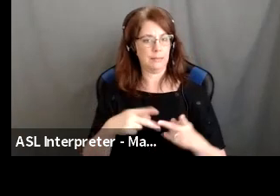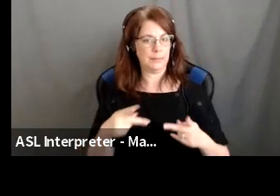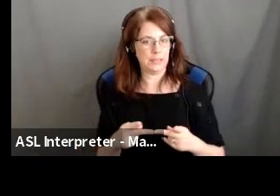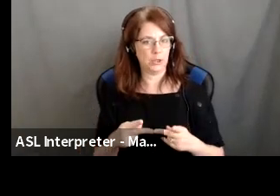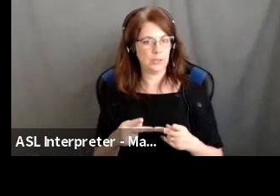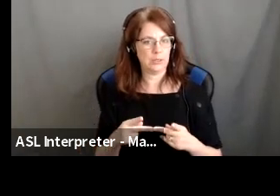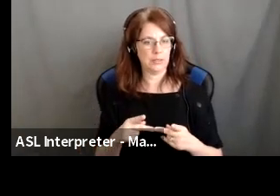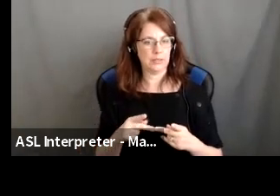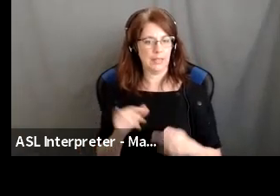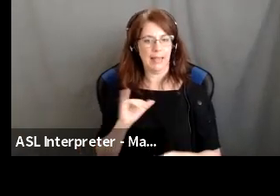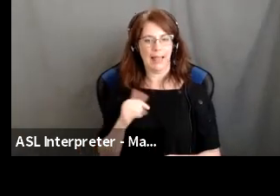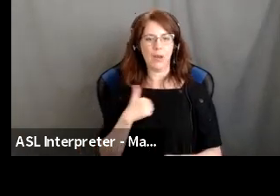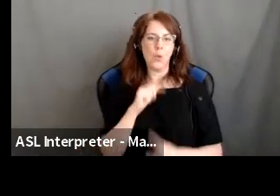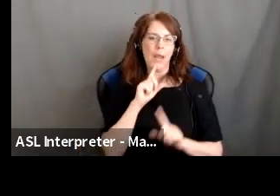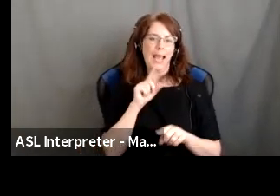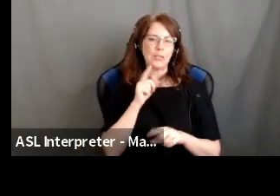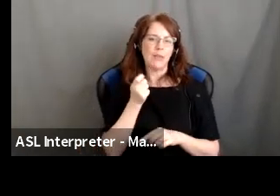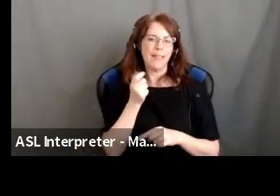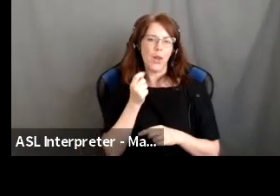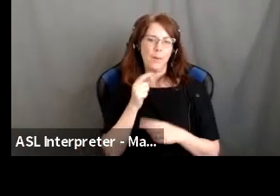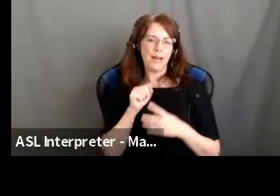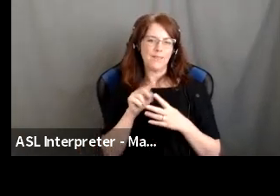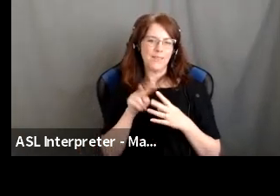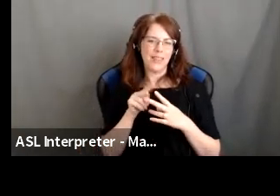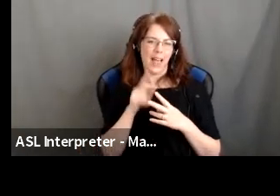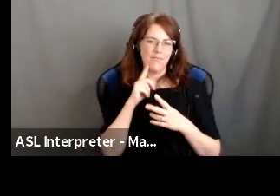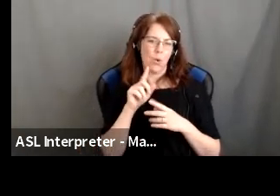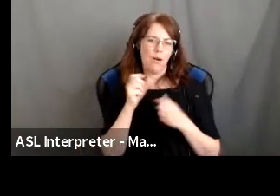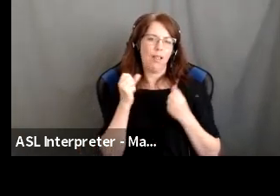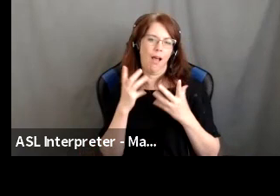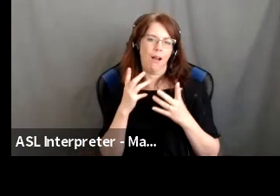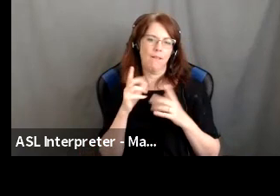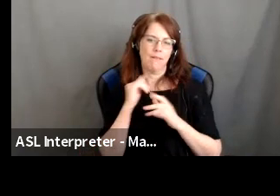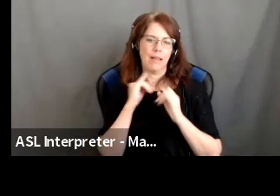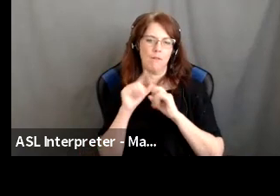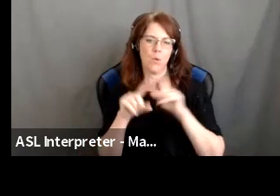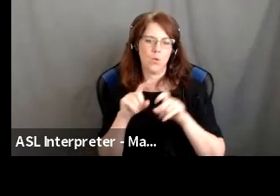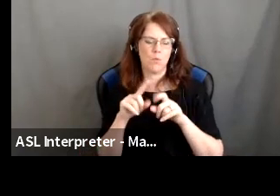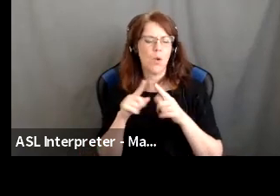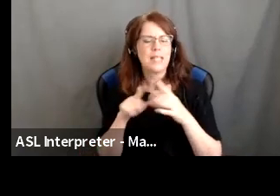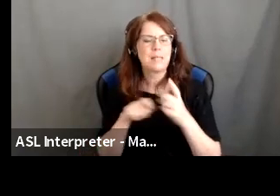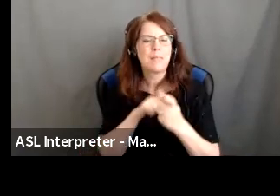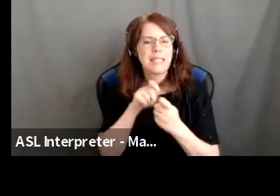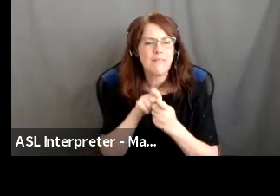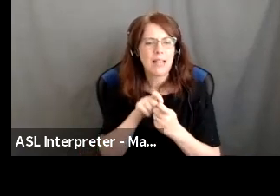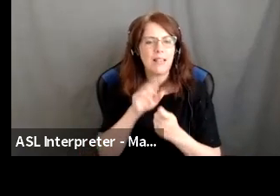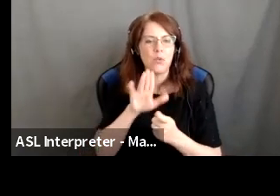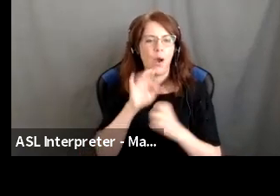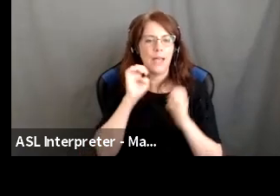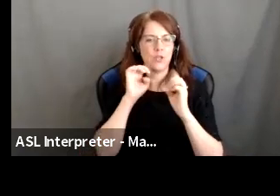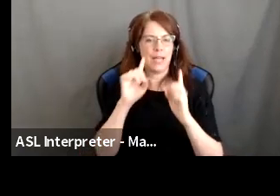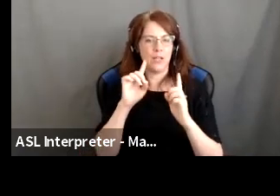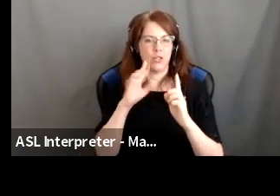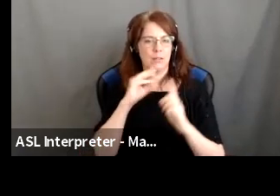mean, we answer a little bit about this in a lot of interview questions, but what specifically has your education